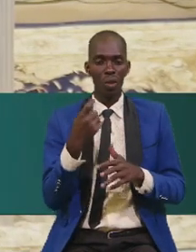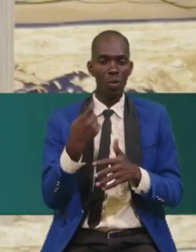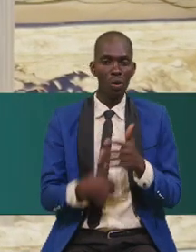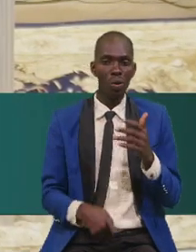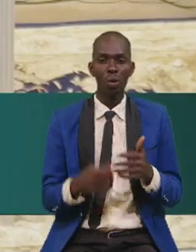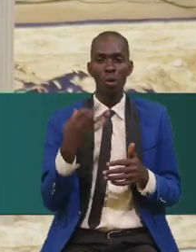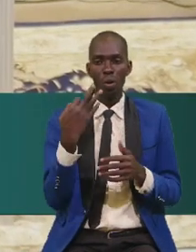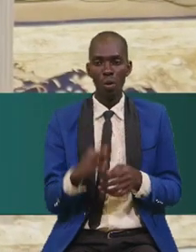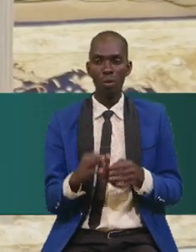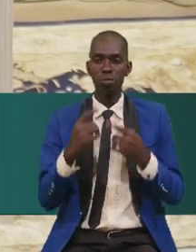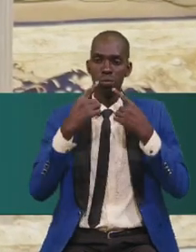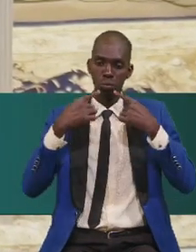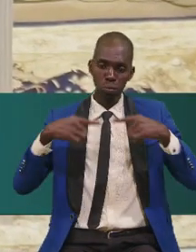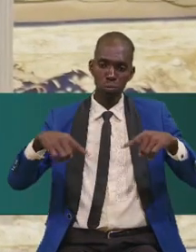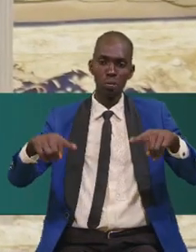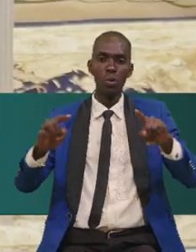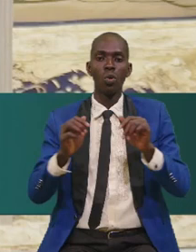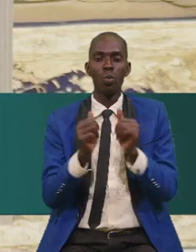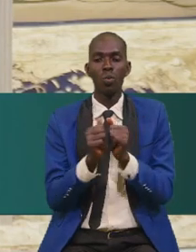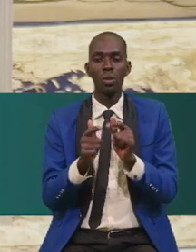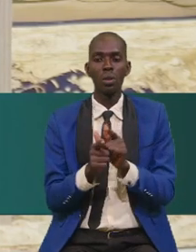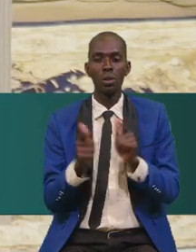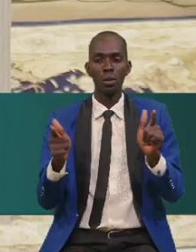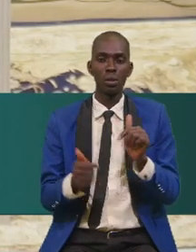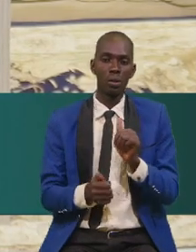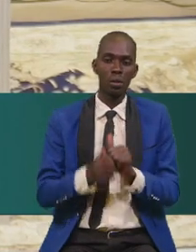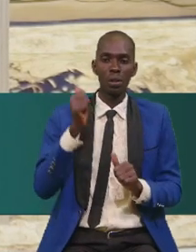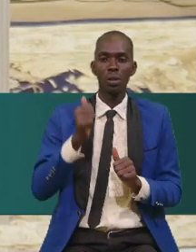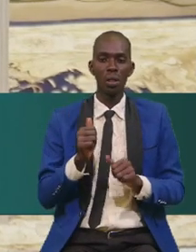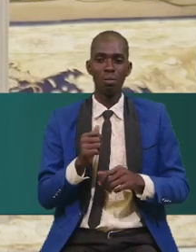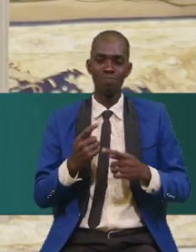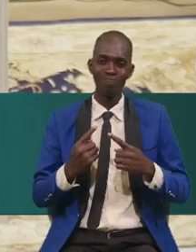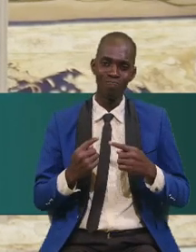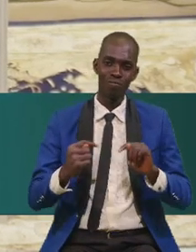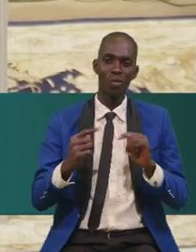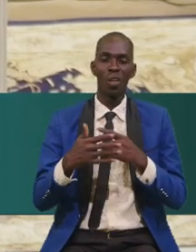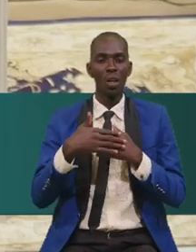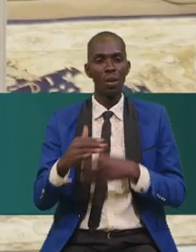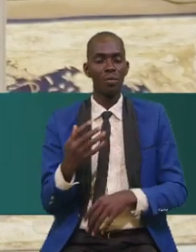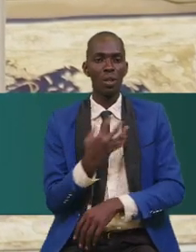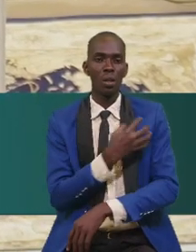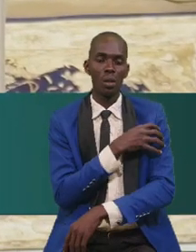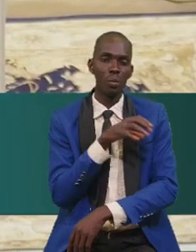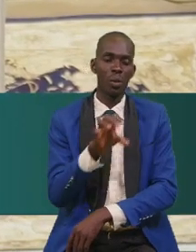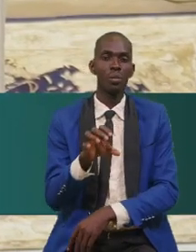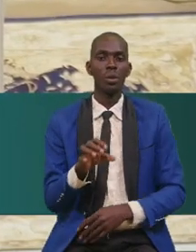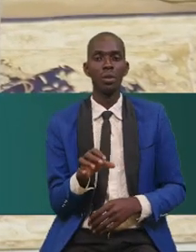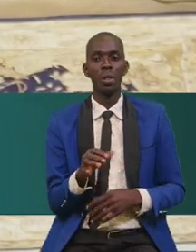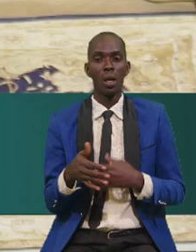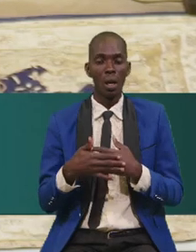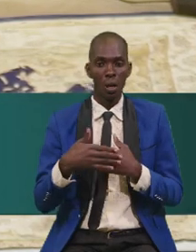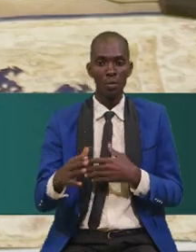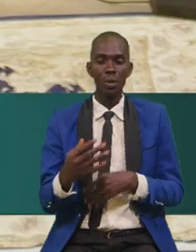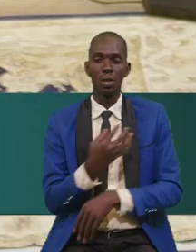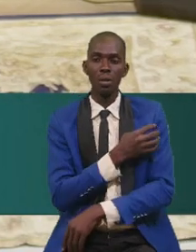with greater efforts after empowerment. After empowerment.